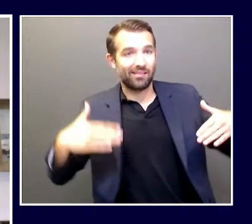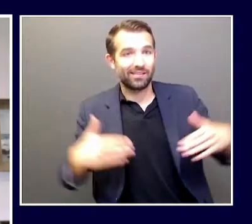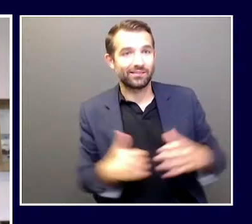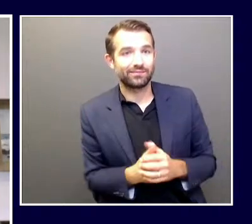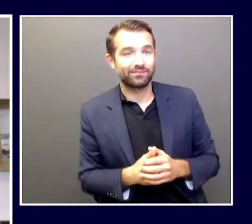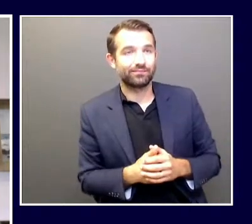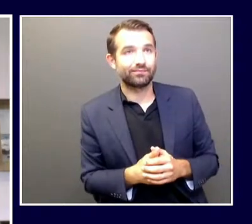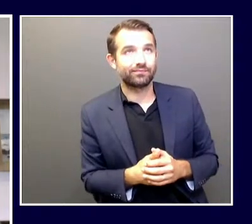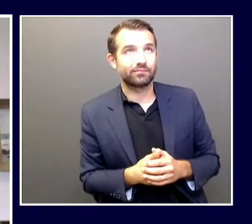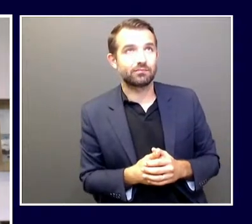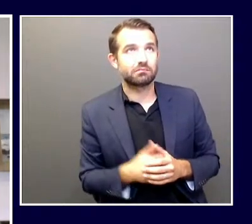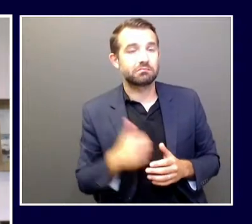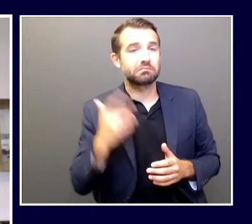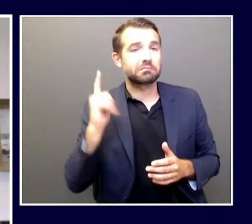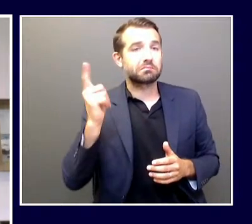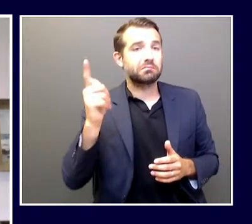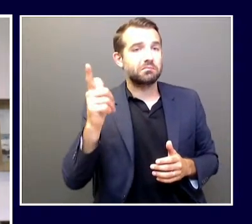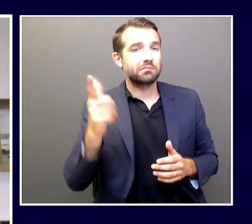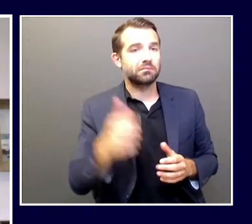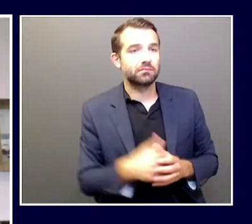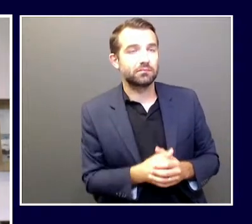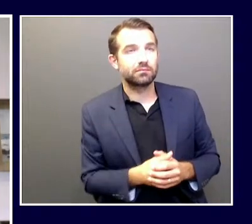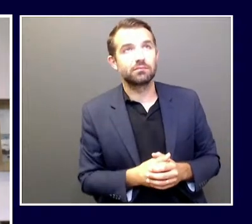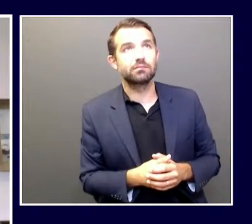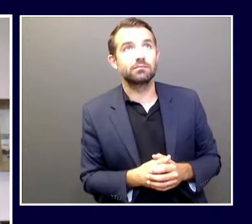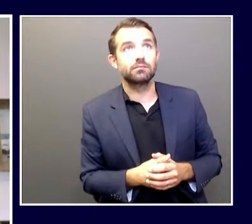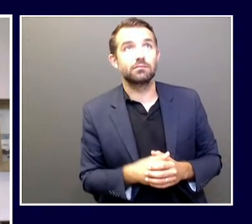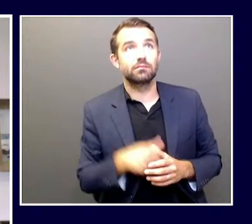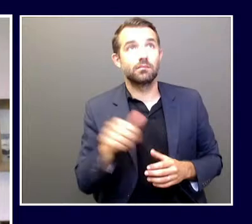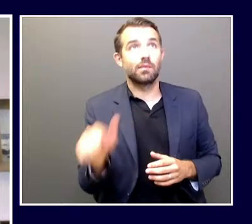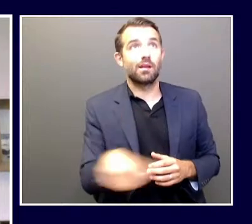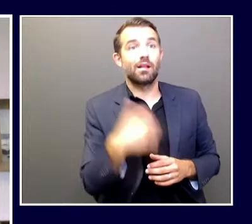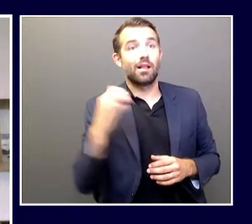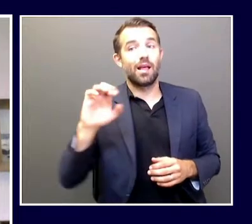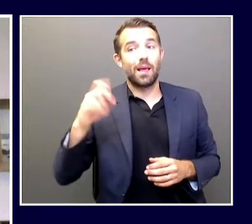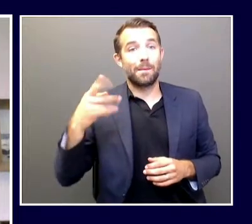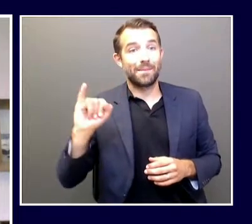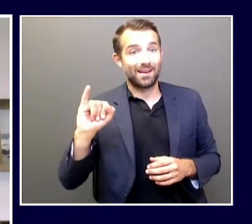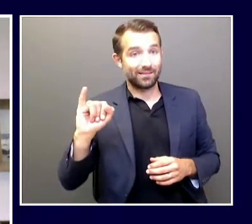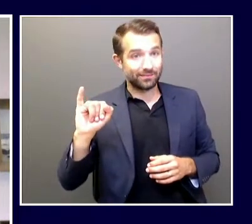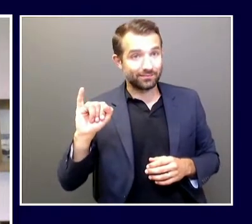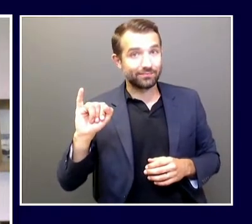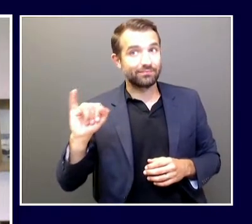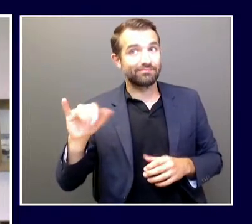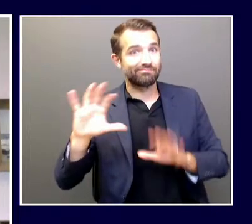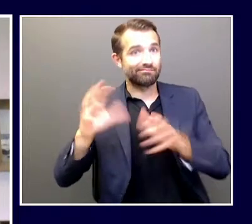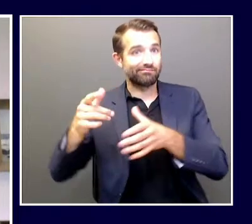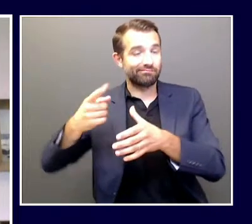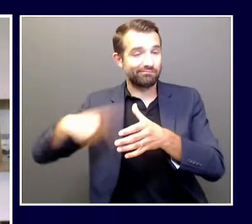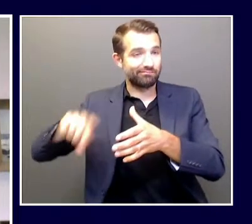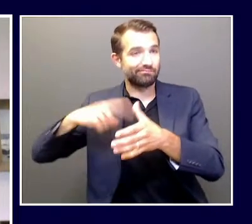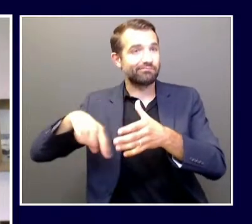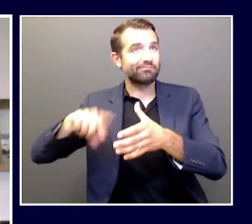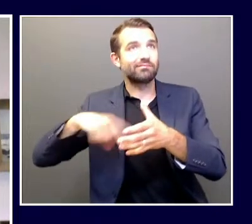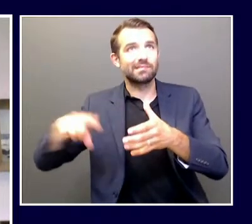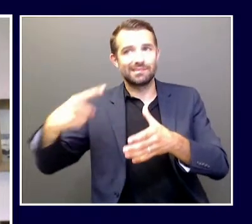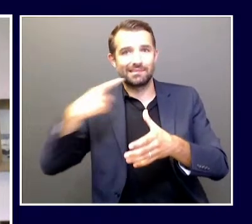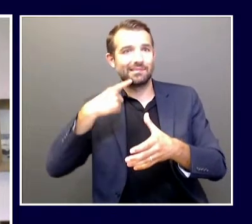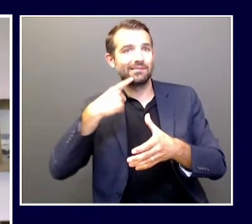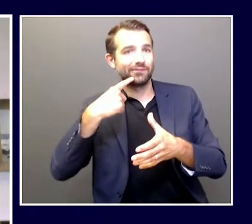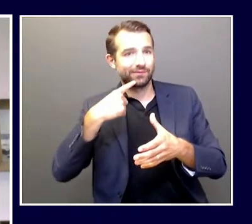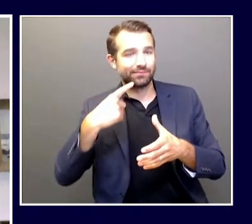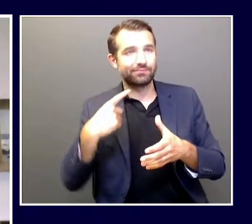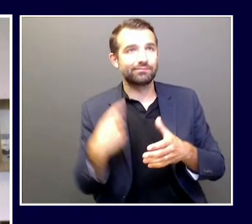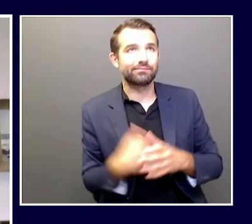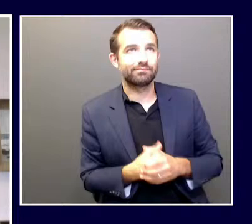epidemiologists and others who study the effect of vaccine mandates has been that after other attempts have been tried, which we've done here in